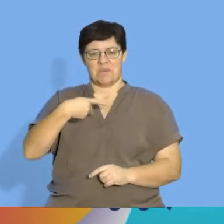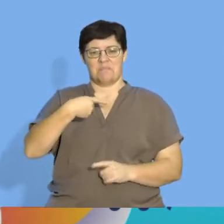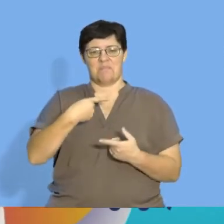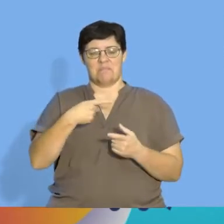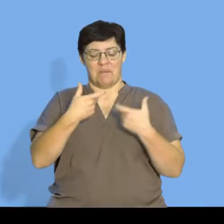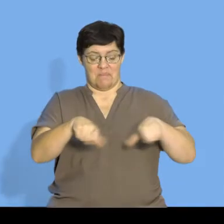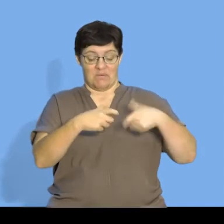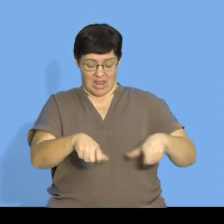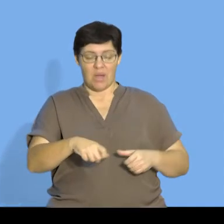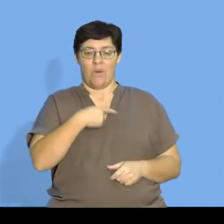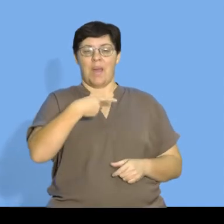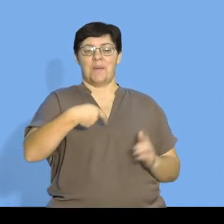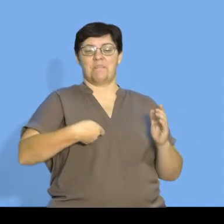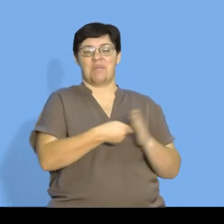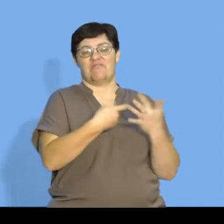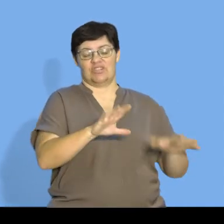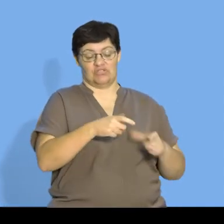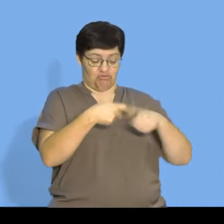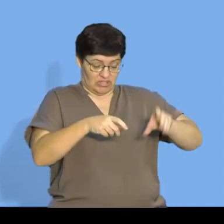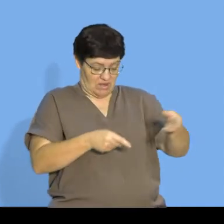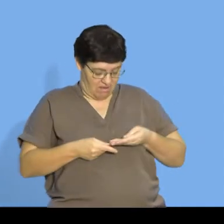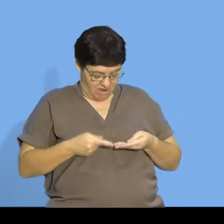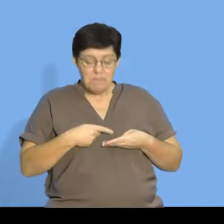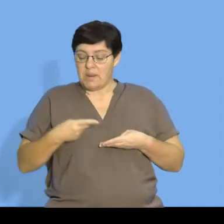You'll say receipts from debtors for October,